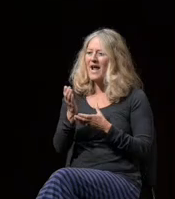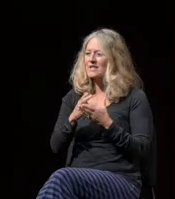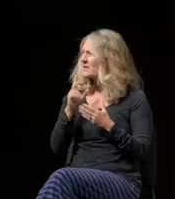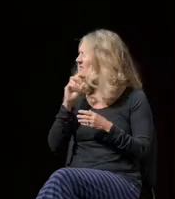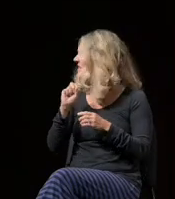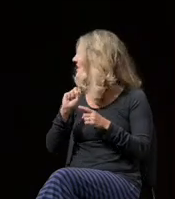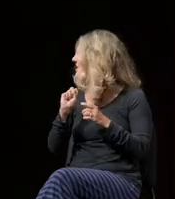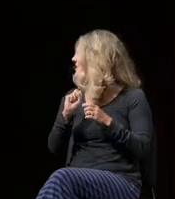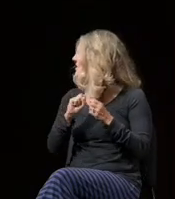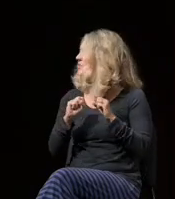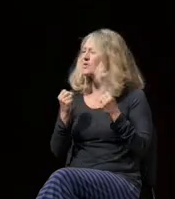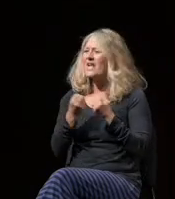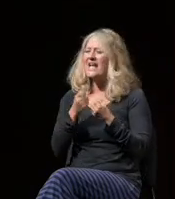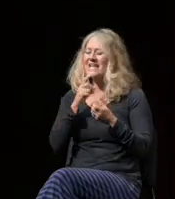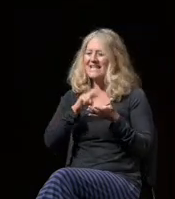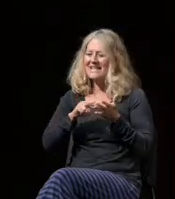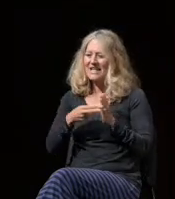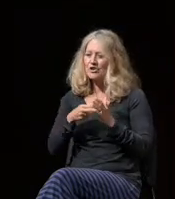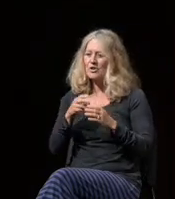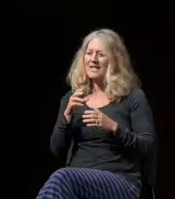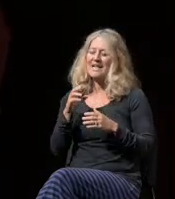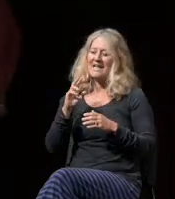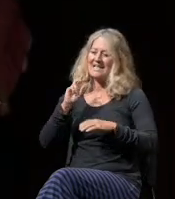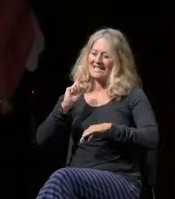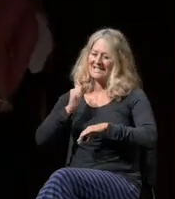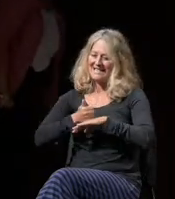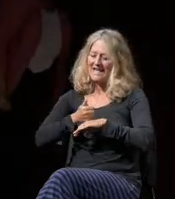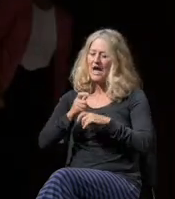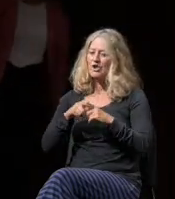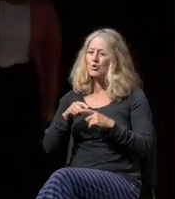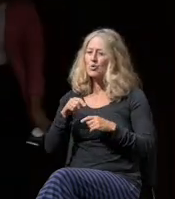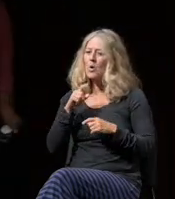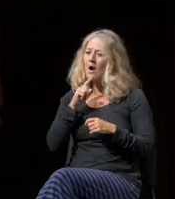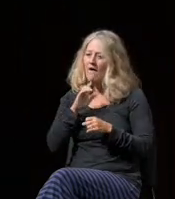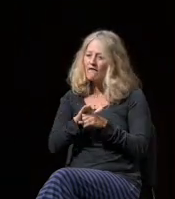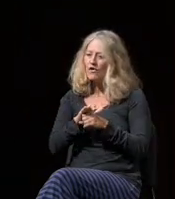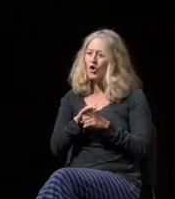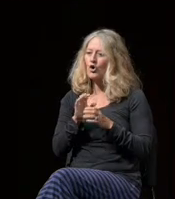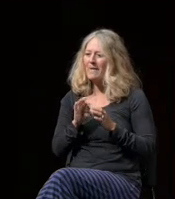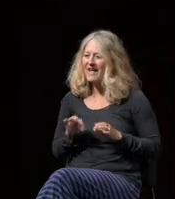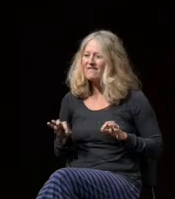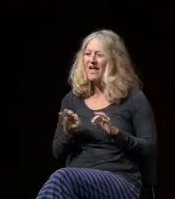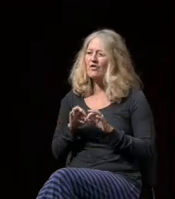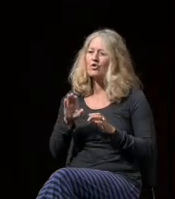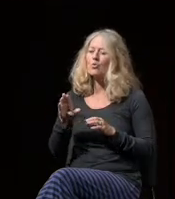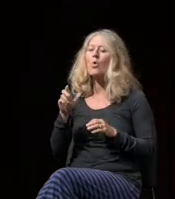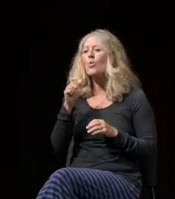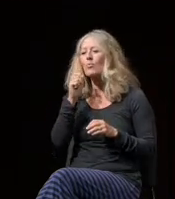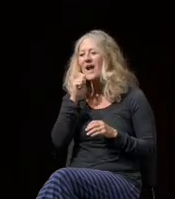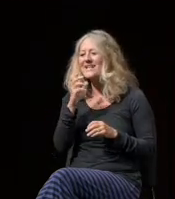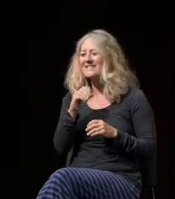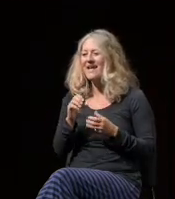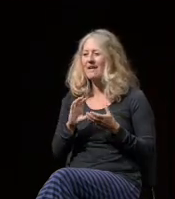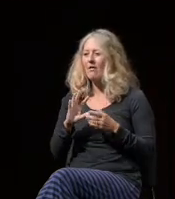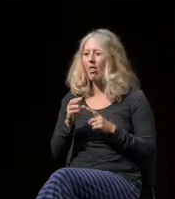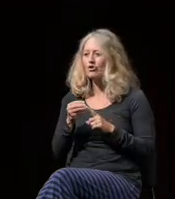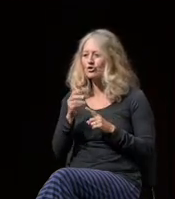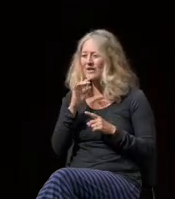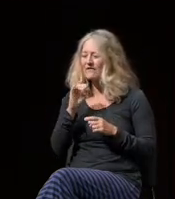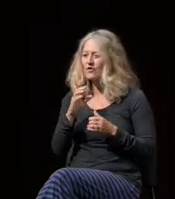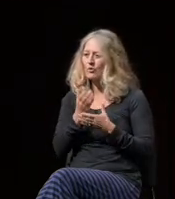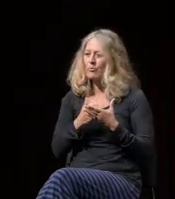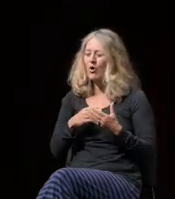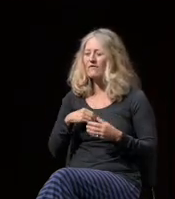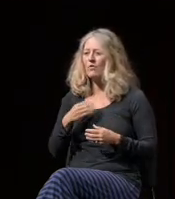intentionally decided and designed to affirm and value your race and your culture, if you're part of the white-dominant